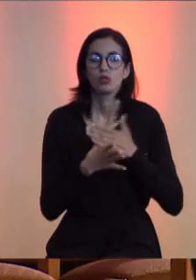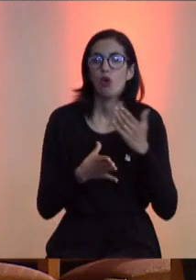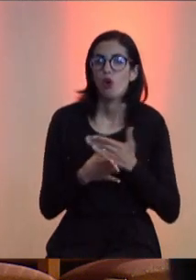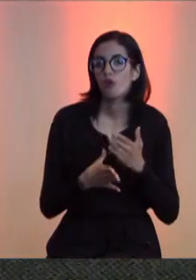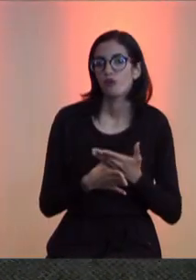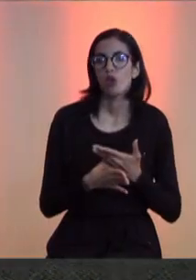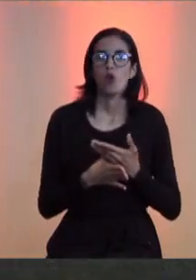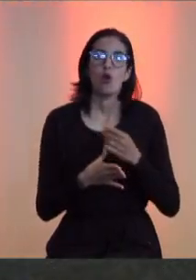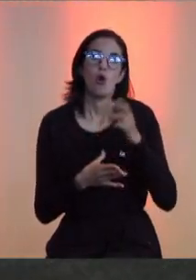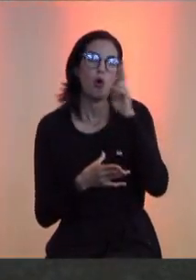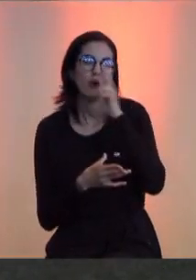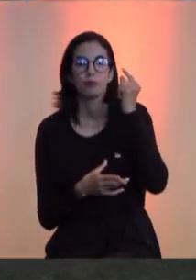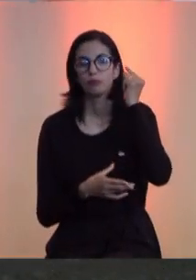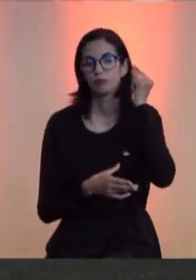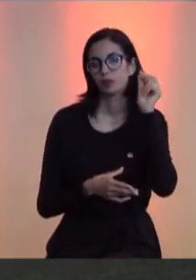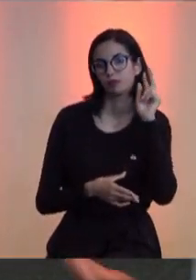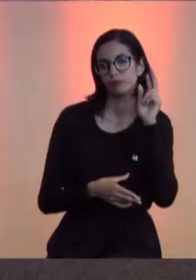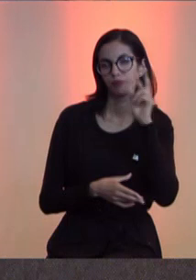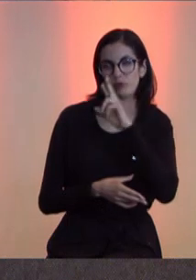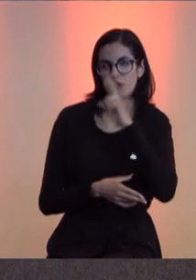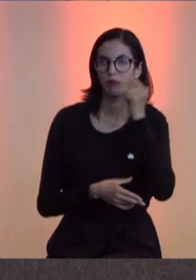novia, un esposo, una esposa y no, and I no keep, viene.